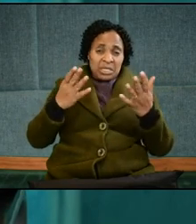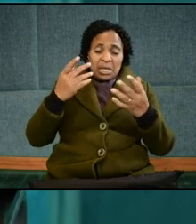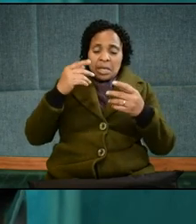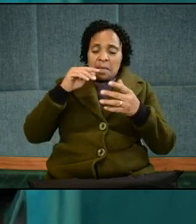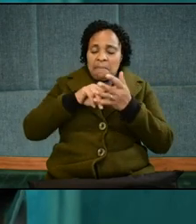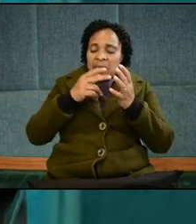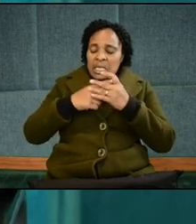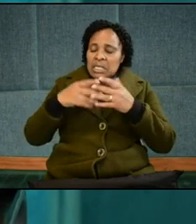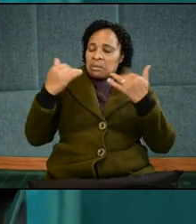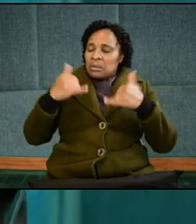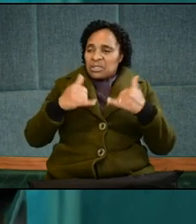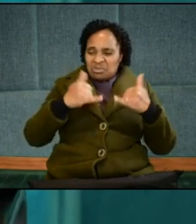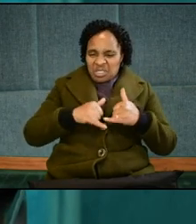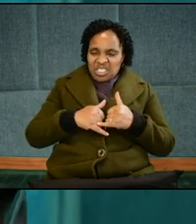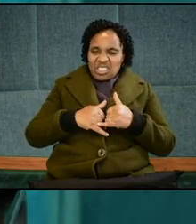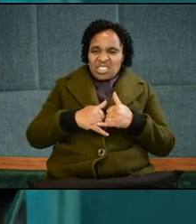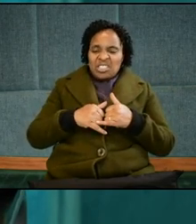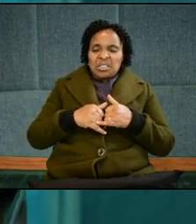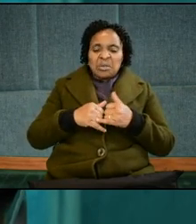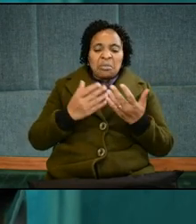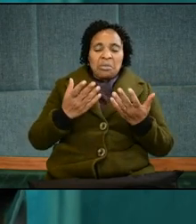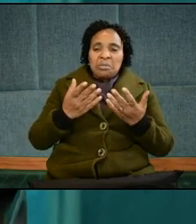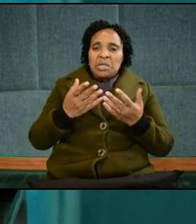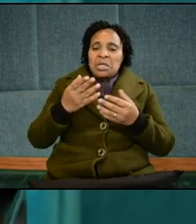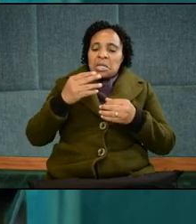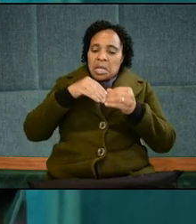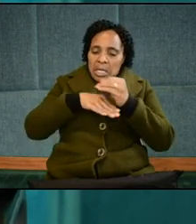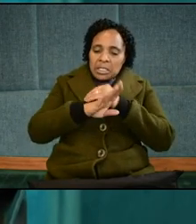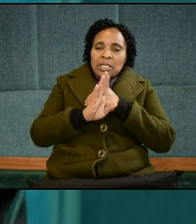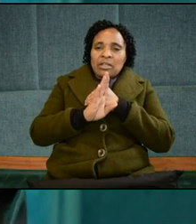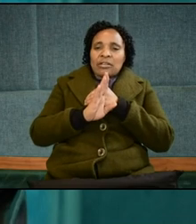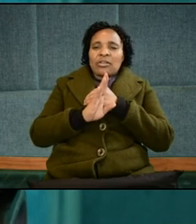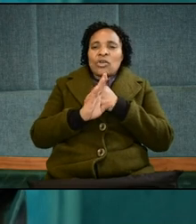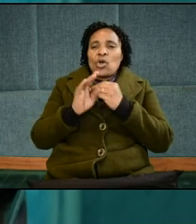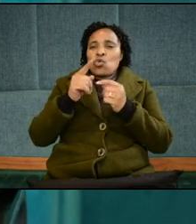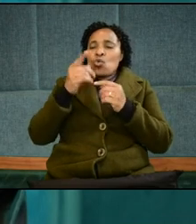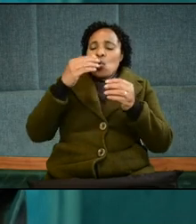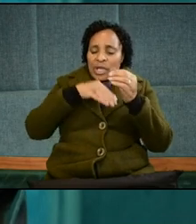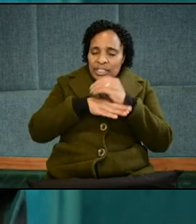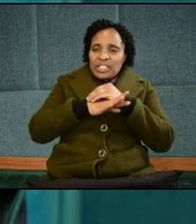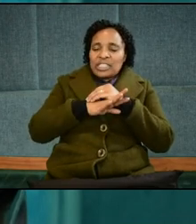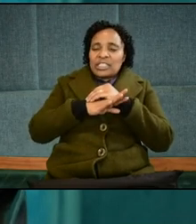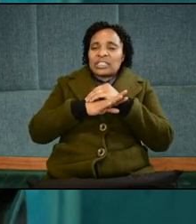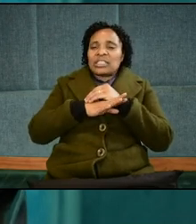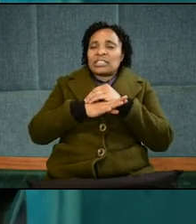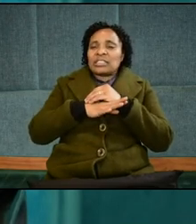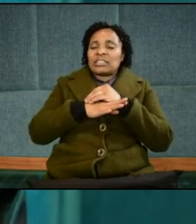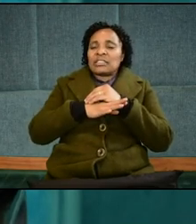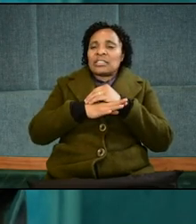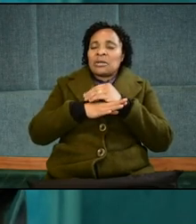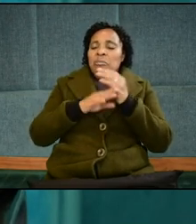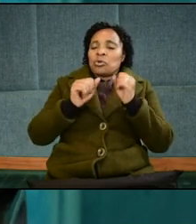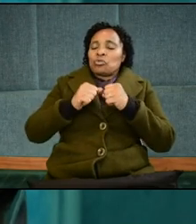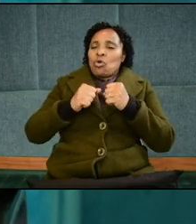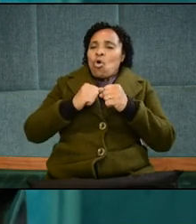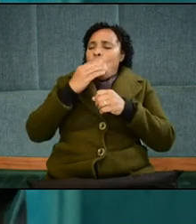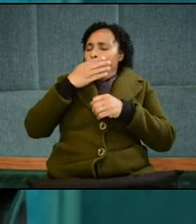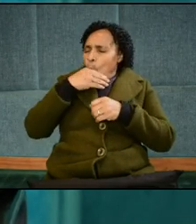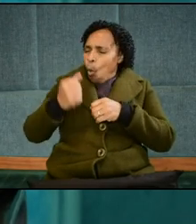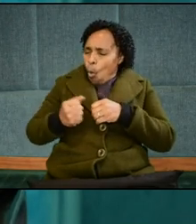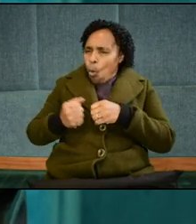word tain, enter is quite clear. You are enter. Tain from some old